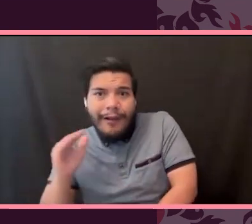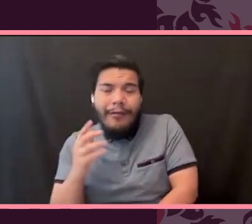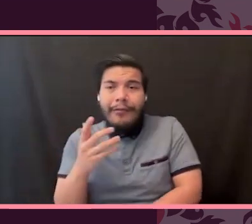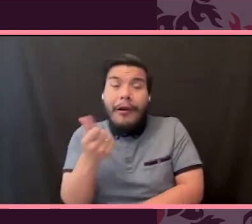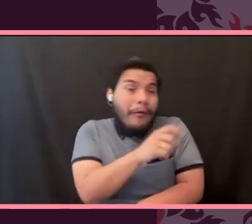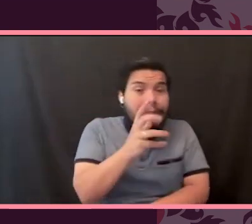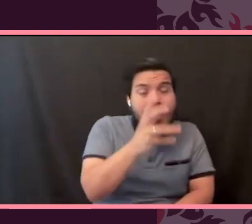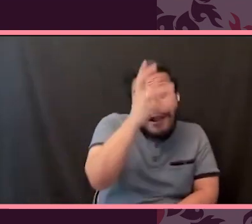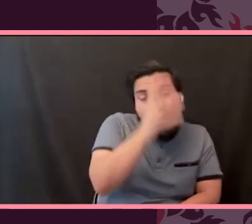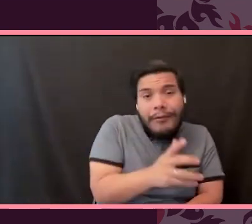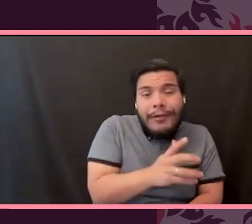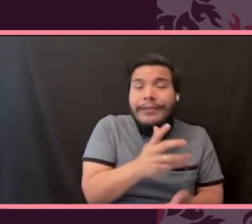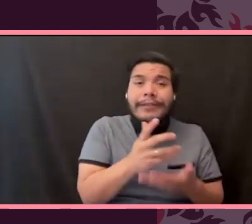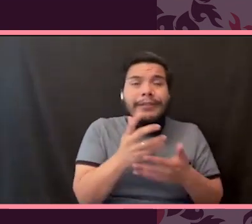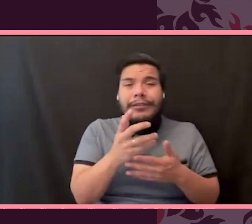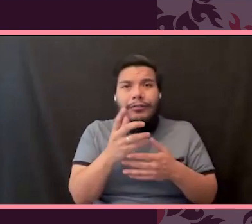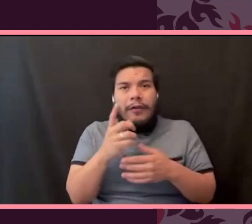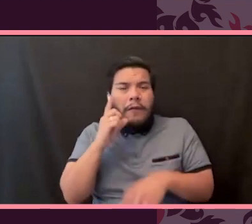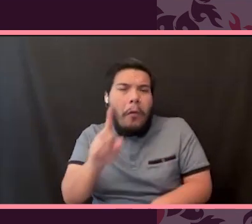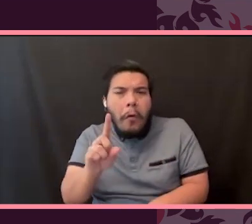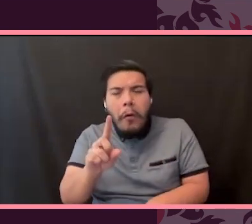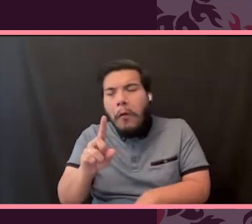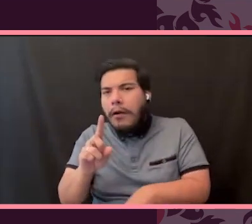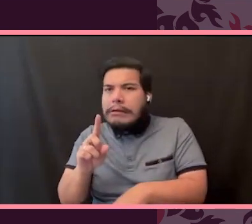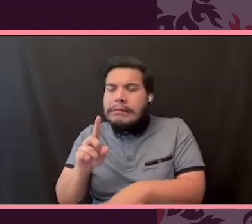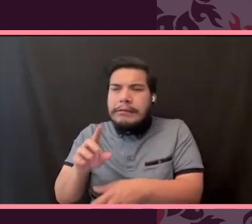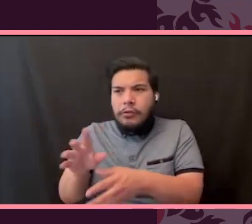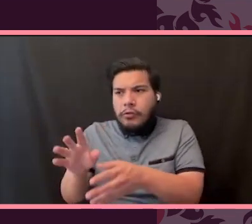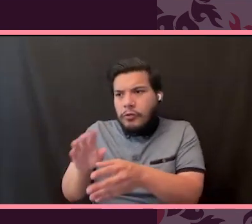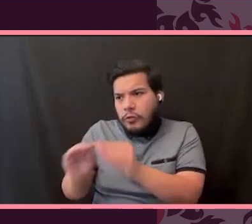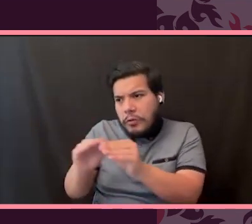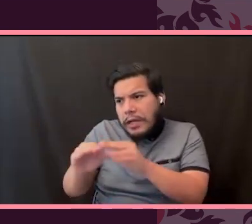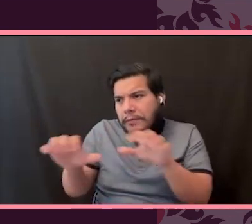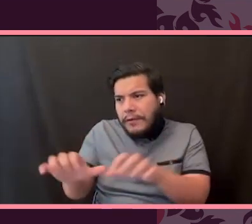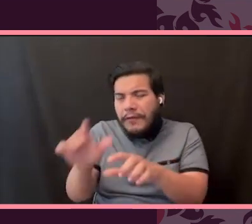to fit into a world that wasn't designed for us, right?